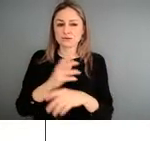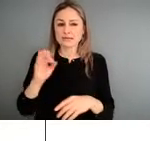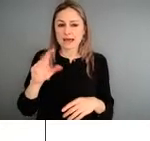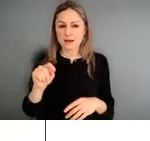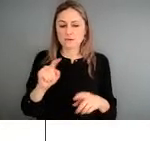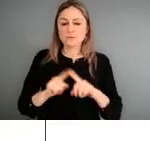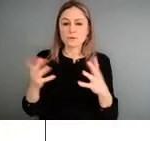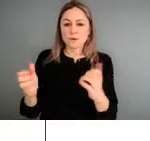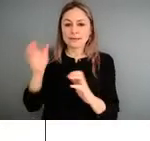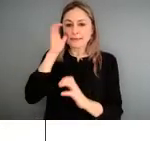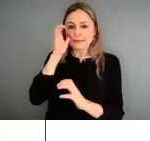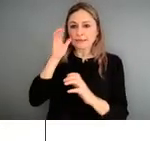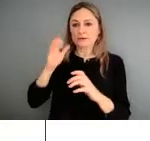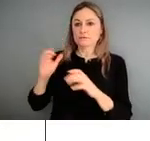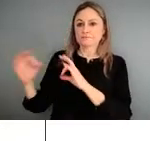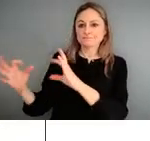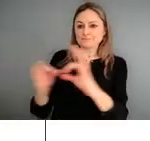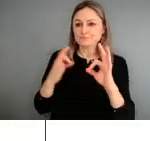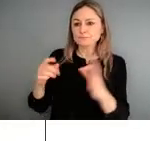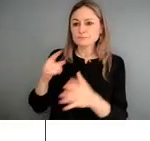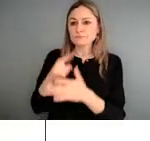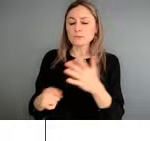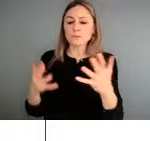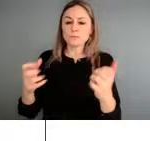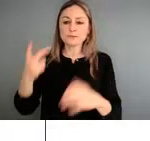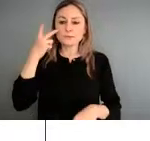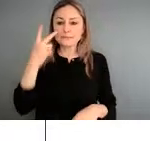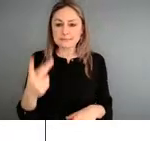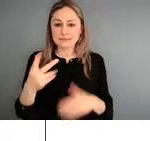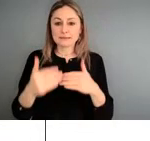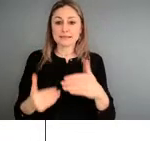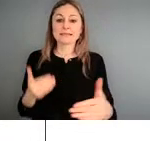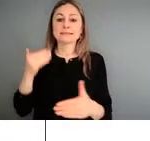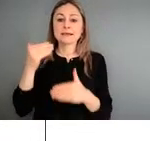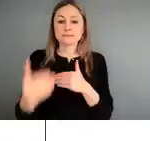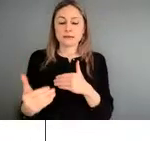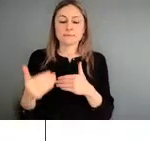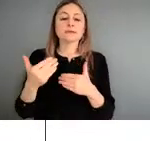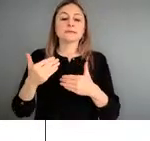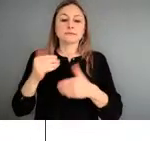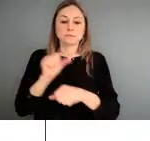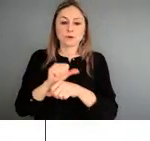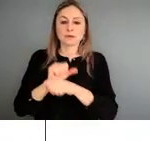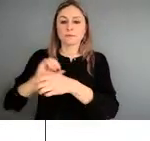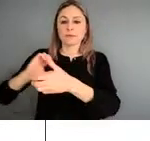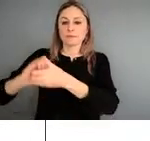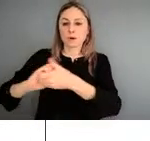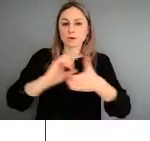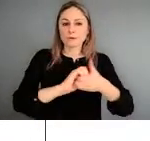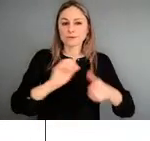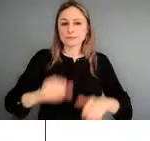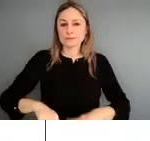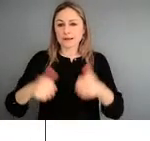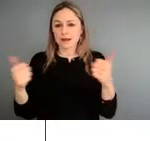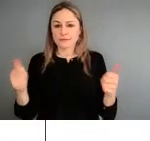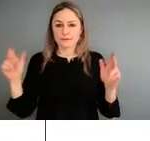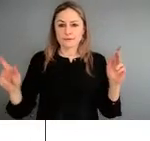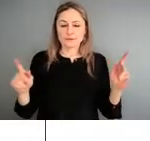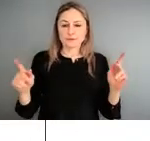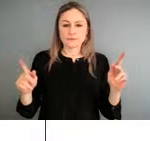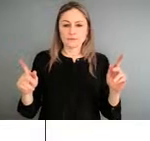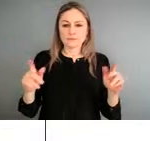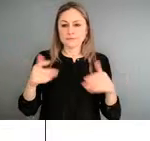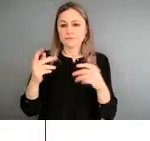you all on what you would like to see. And then that next step is part of the work with partners and with others to figure out how we